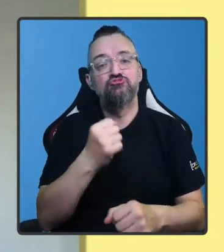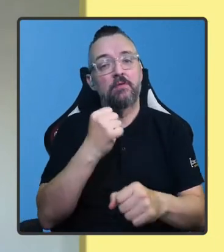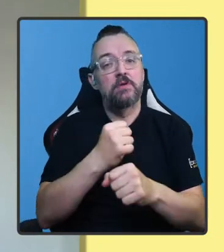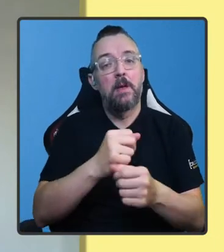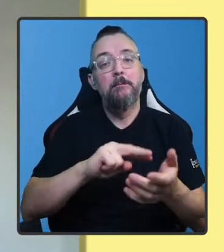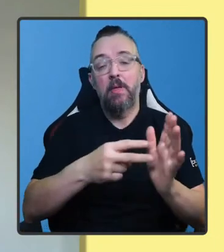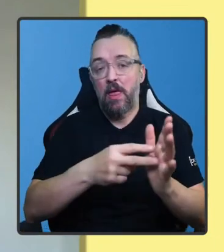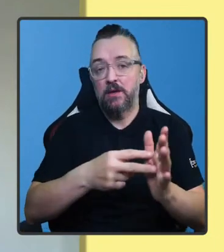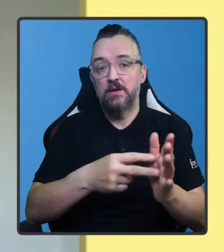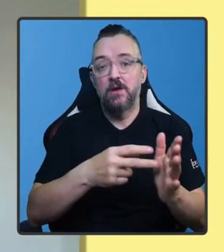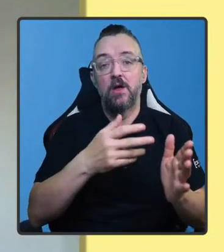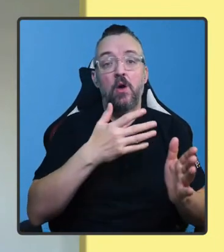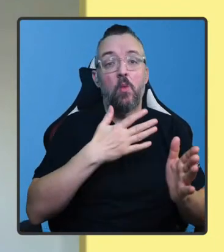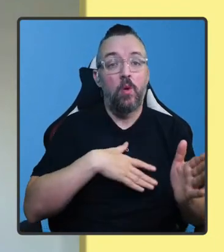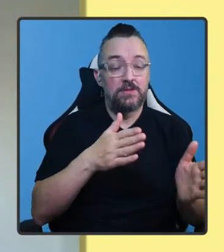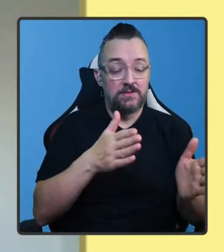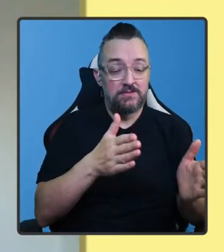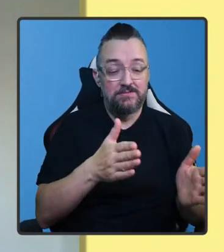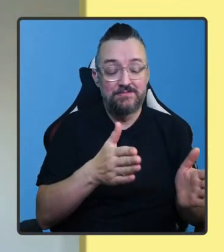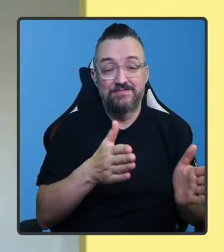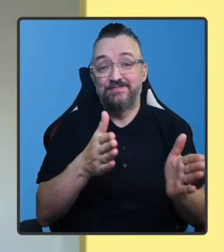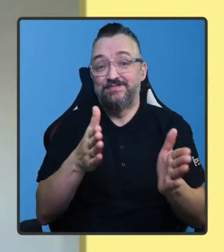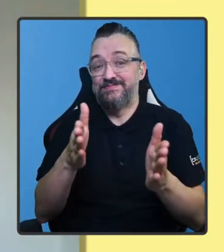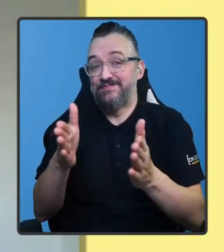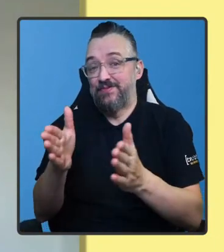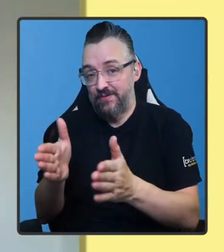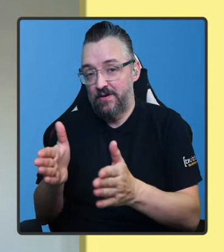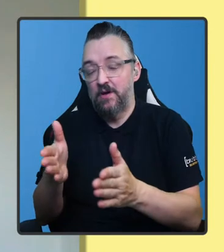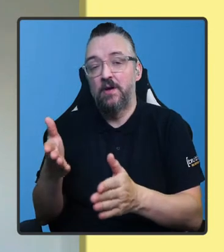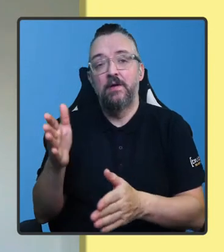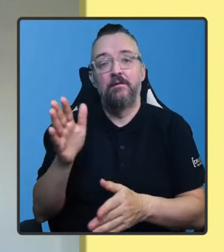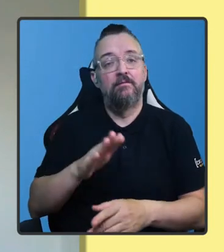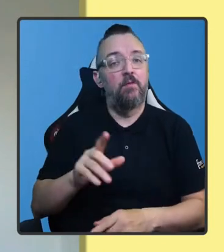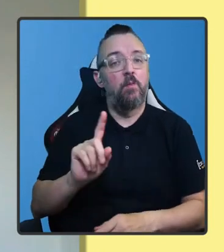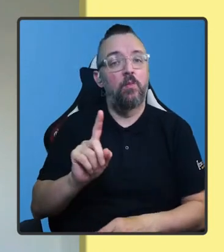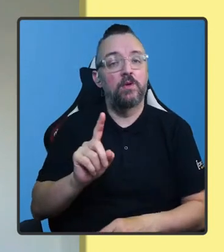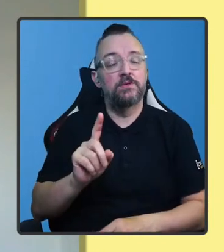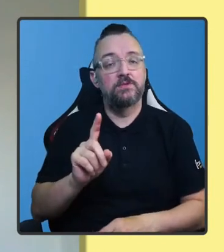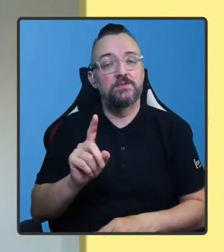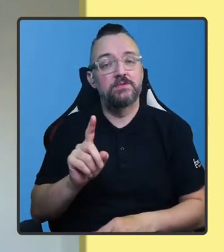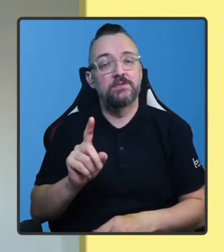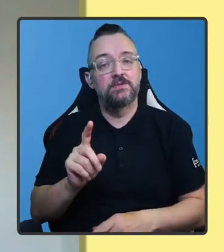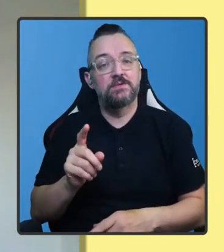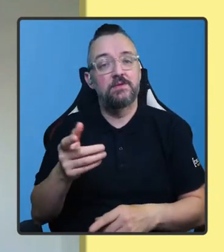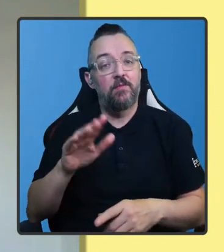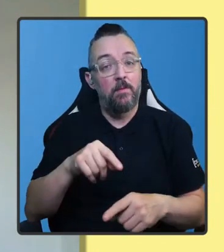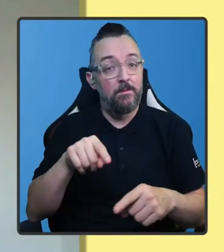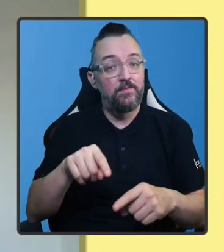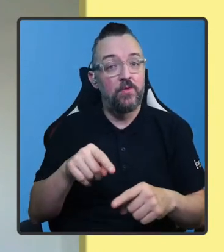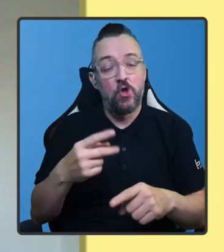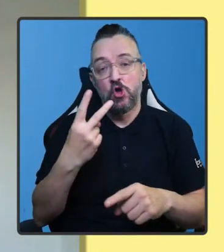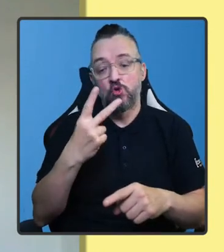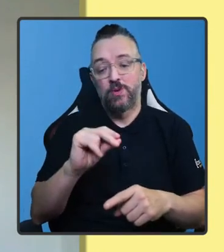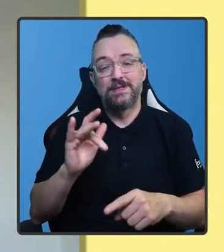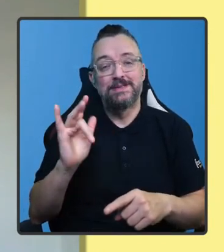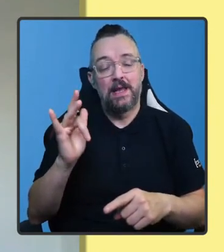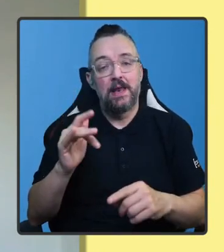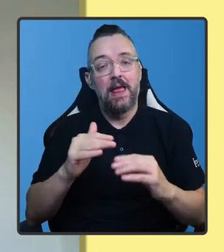away, or at least to move away as far as possible, from the limitations of the 2010 Equality